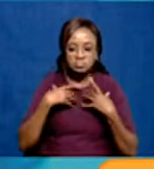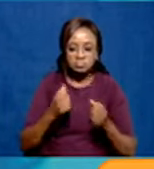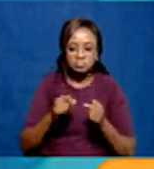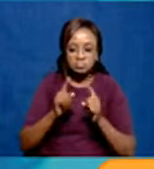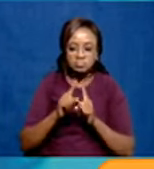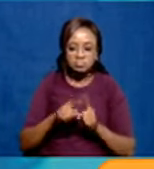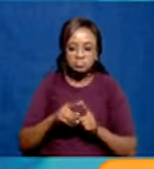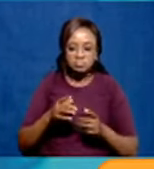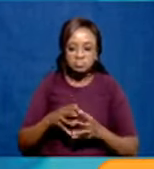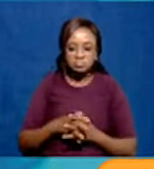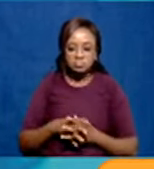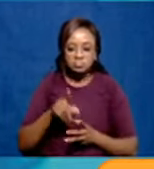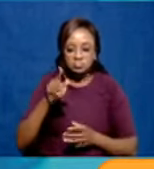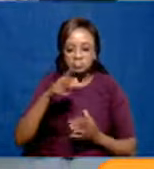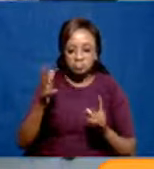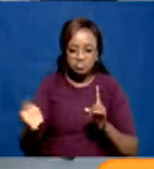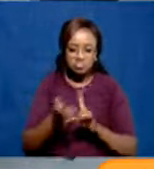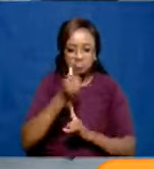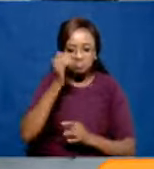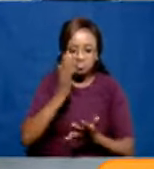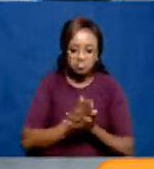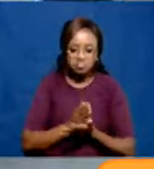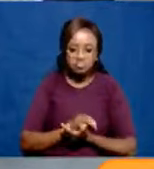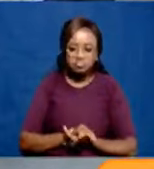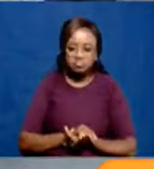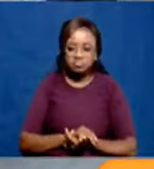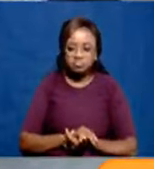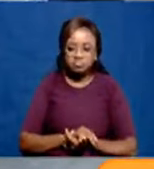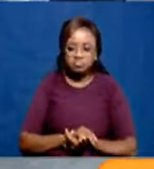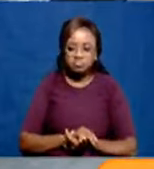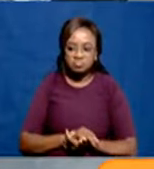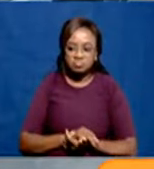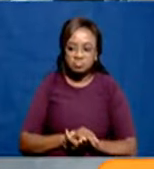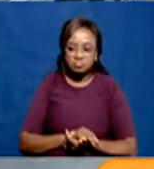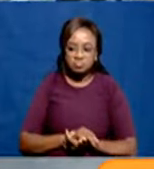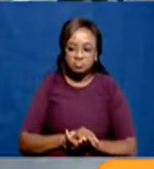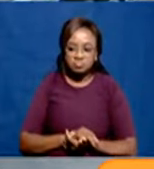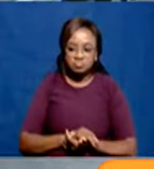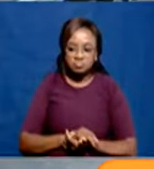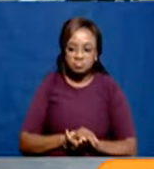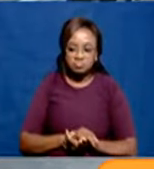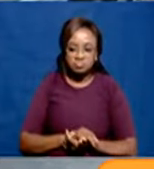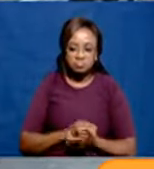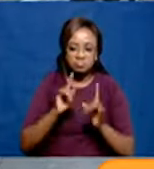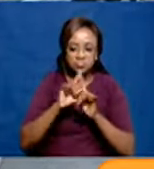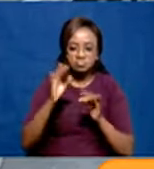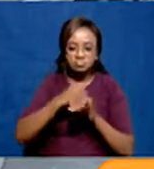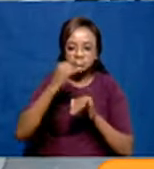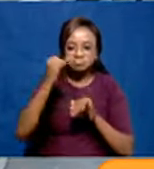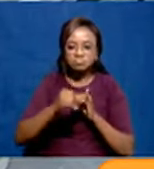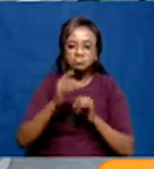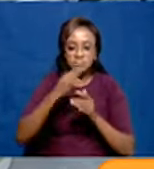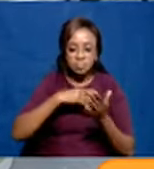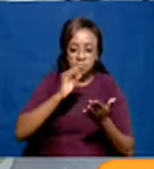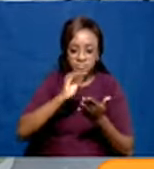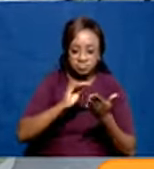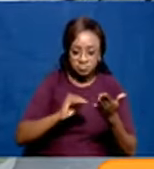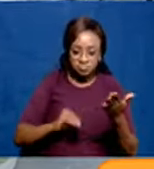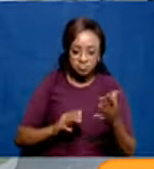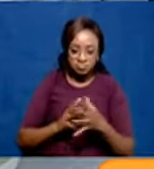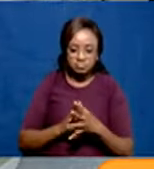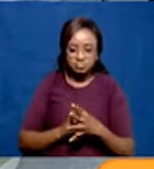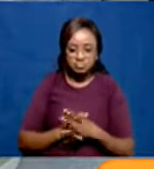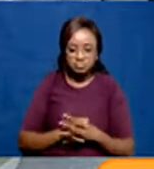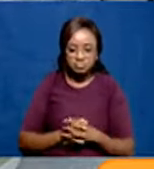reproductive health care, is a reality to all Kenyans. Dr. Just write it down because I'll give you the final say on this. So you might have to answer some of the questions they'll still raise in their closing remarks.